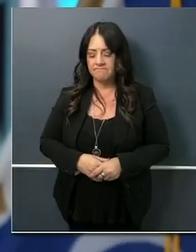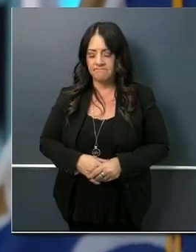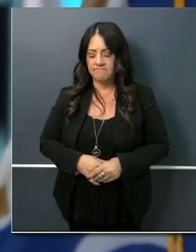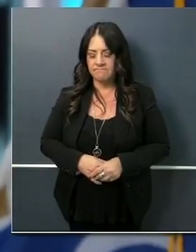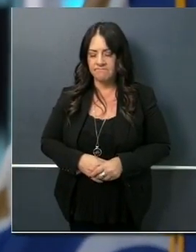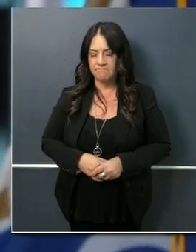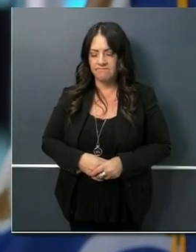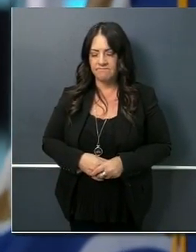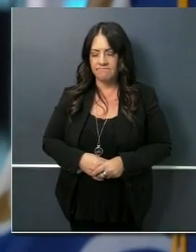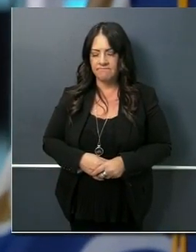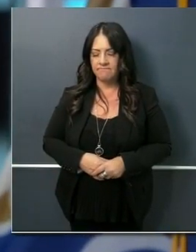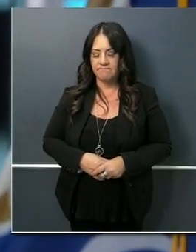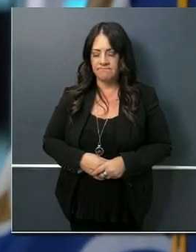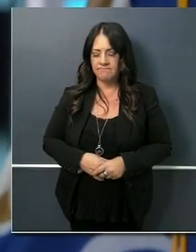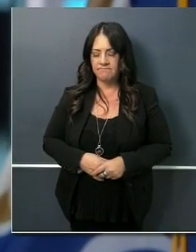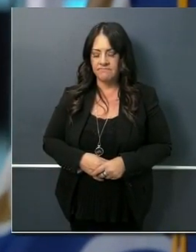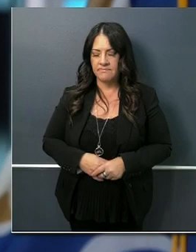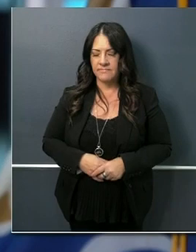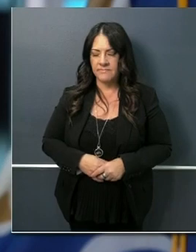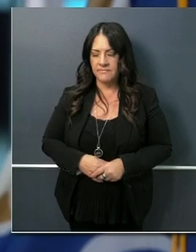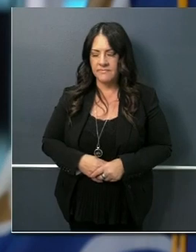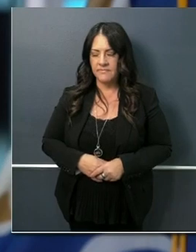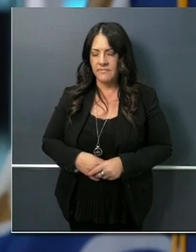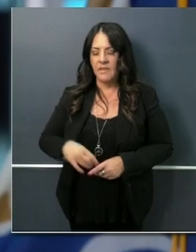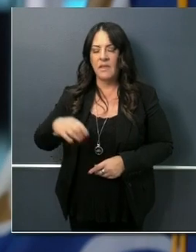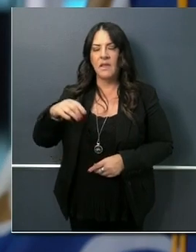Next question. Angela Hart, Kaiser Health News.